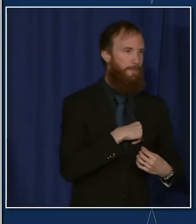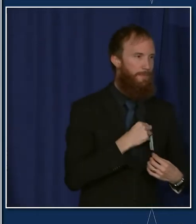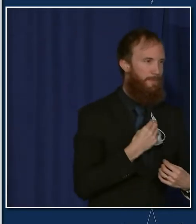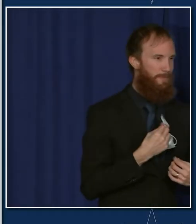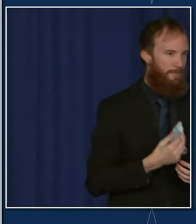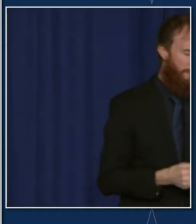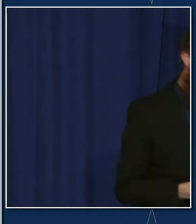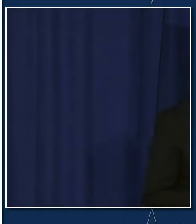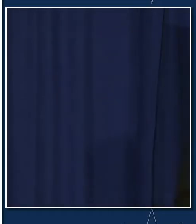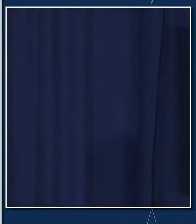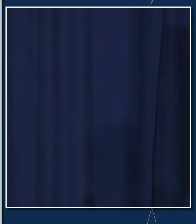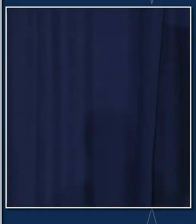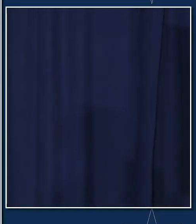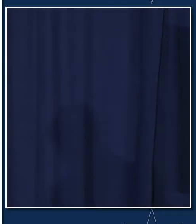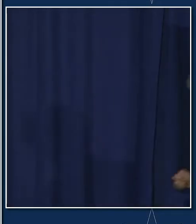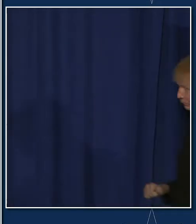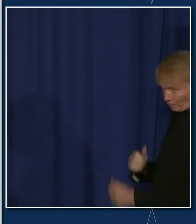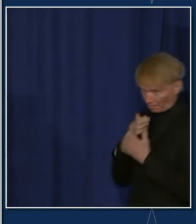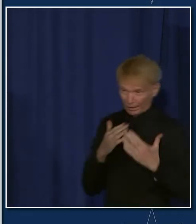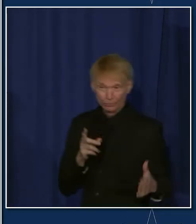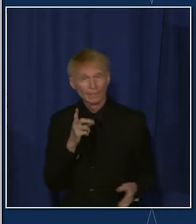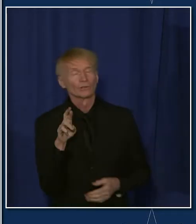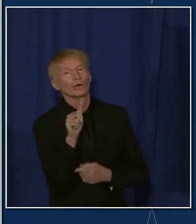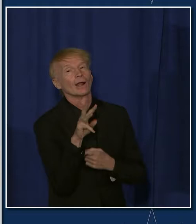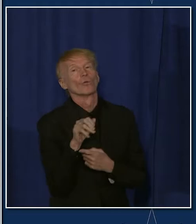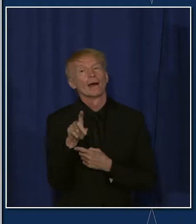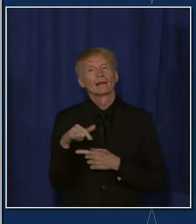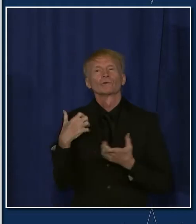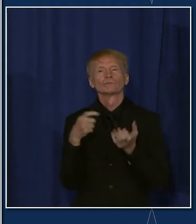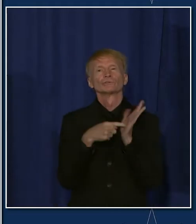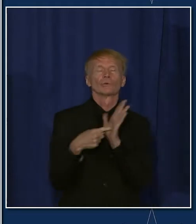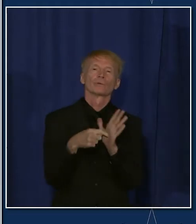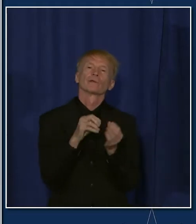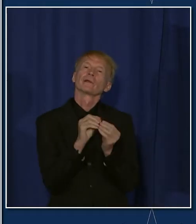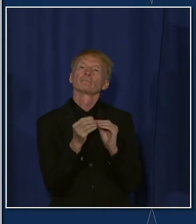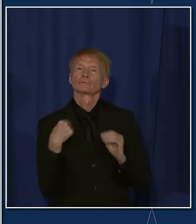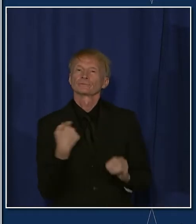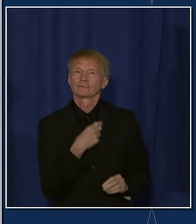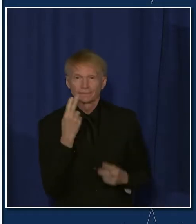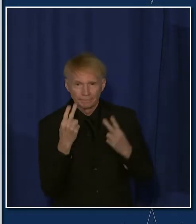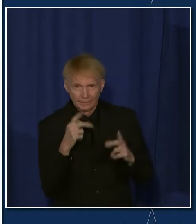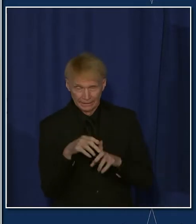Thank you, Dr. Arwady. So let me show you some of the numbers that we're seeing for CPS students.